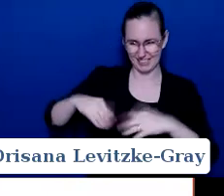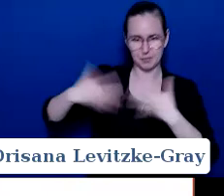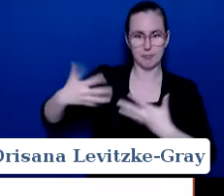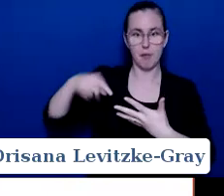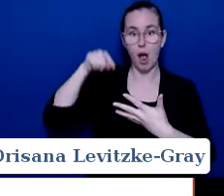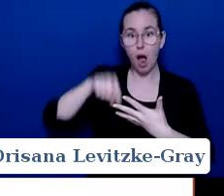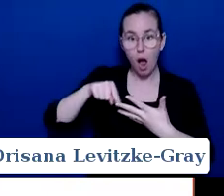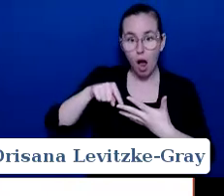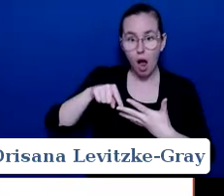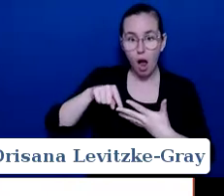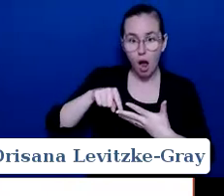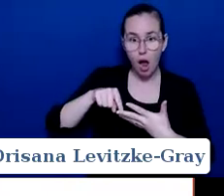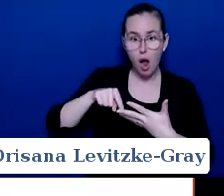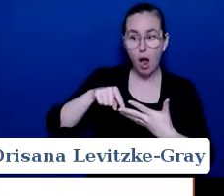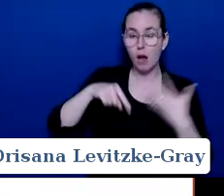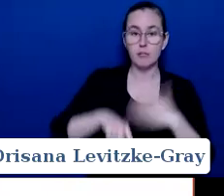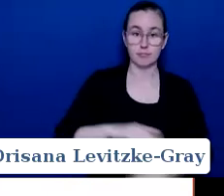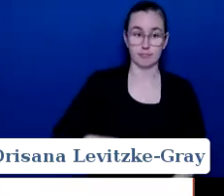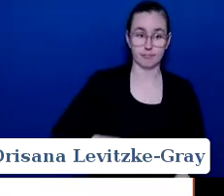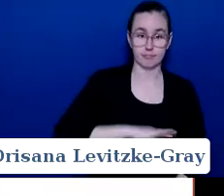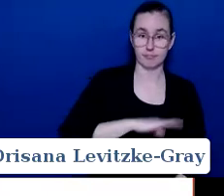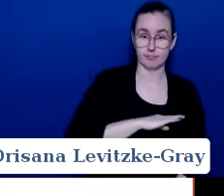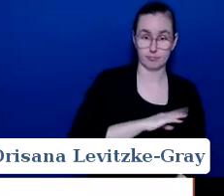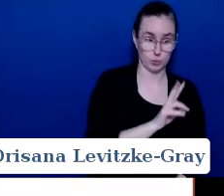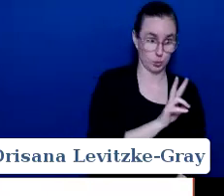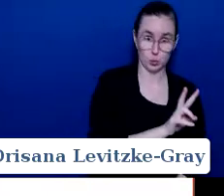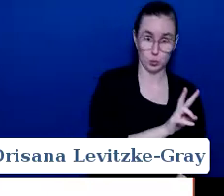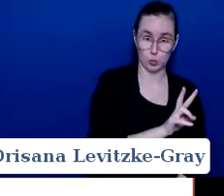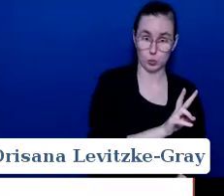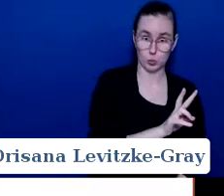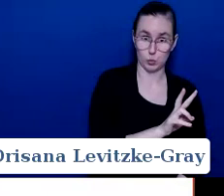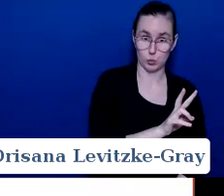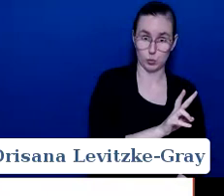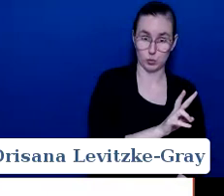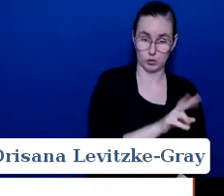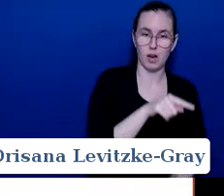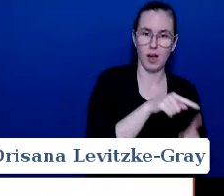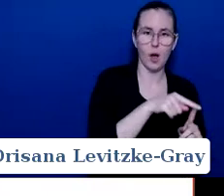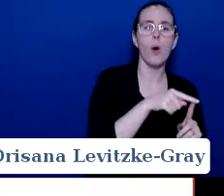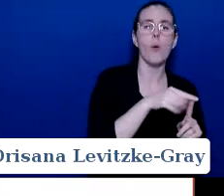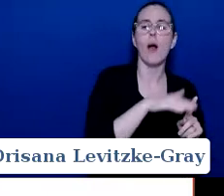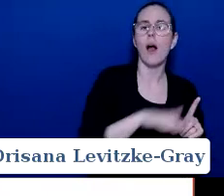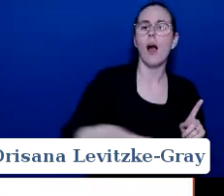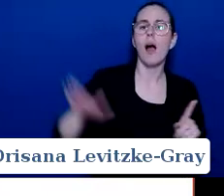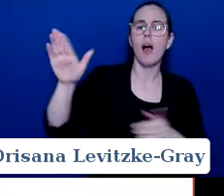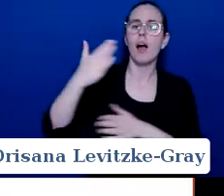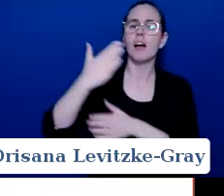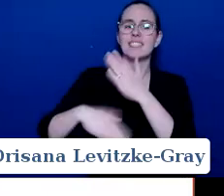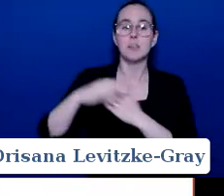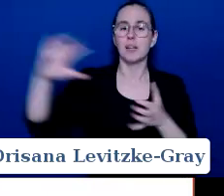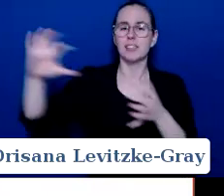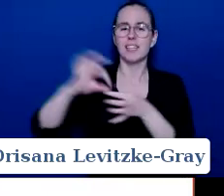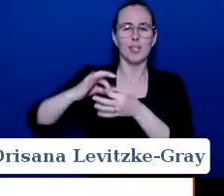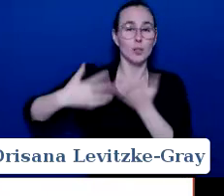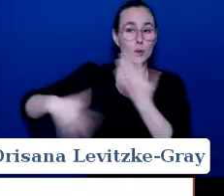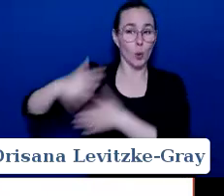being considered children with disabilities for the purpose of disability-related social protection, and so on and so forth. So it's very